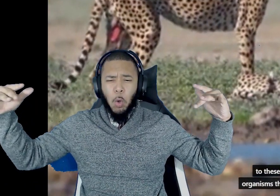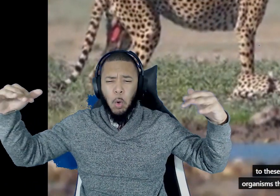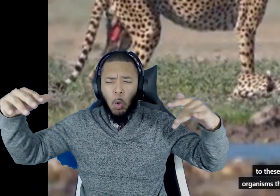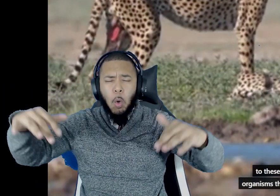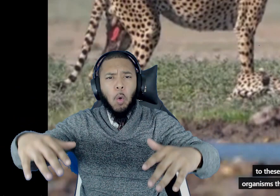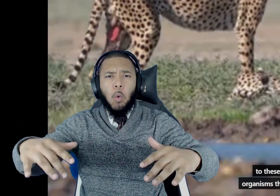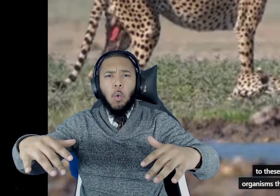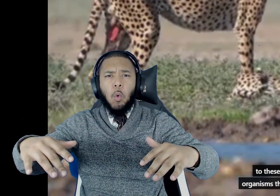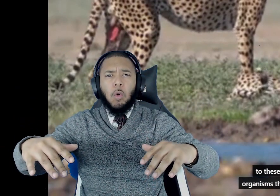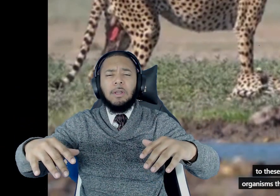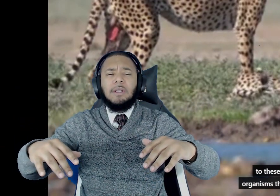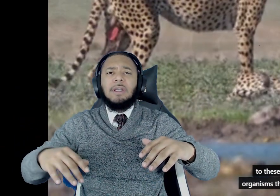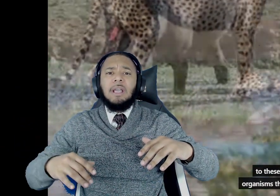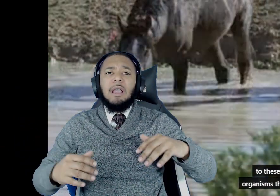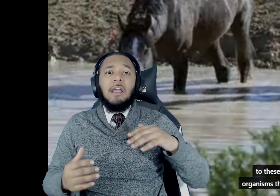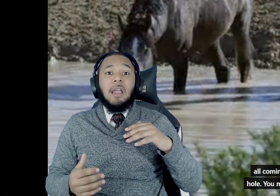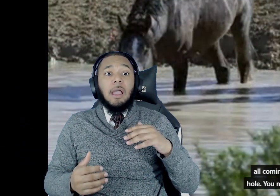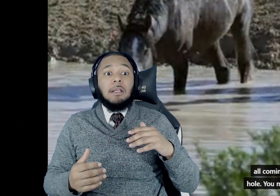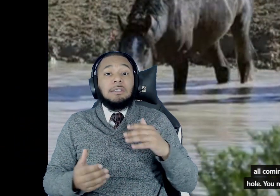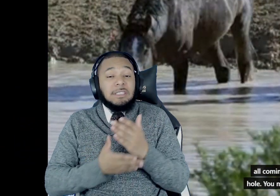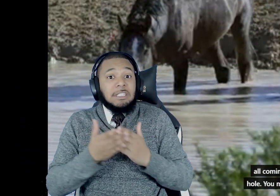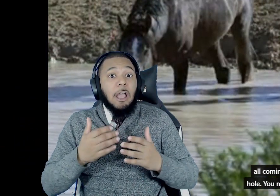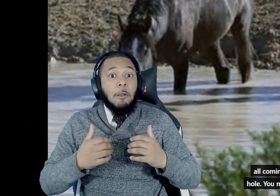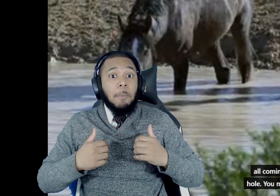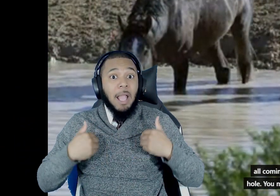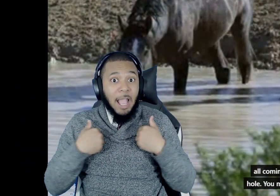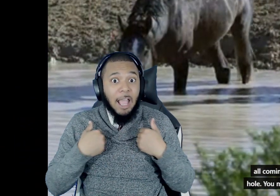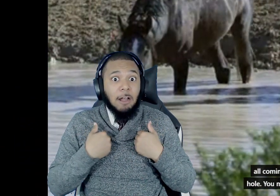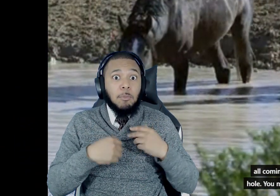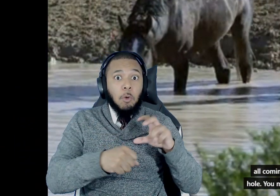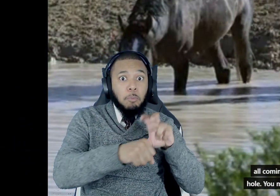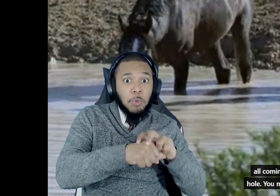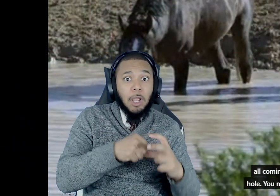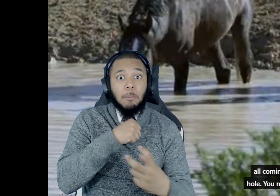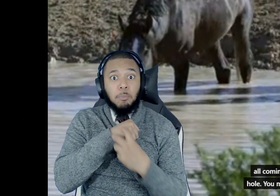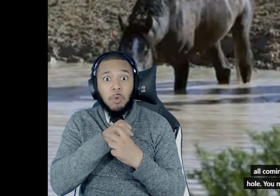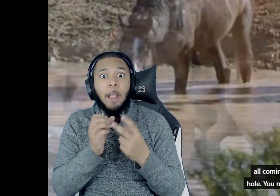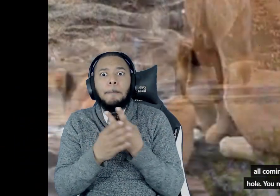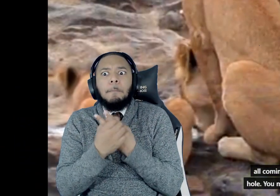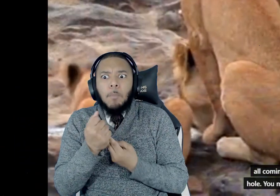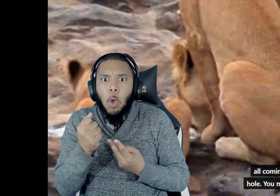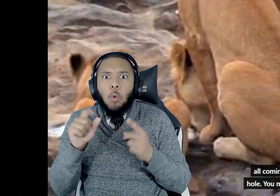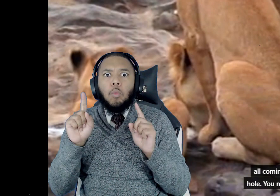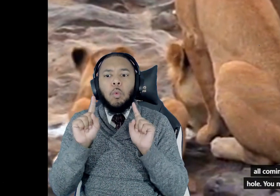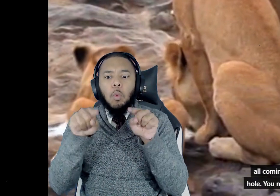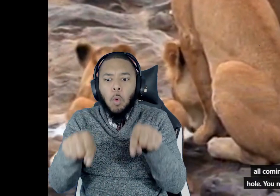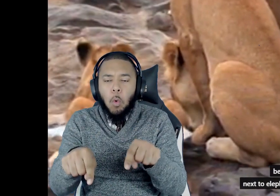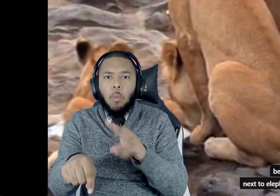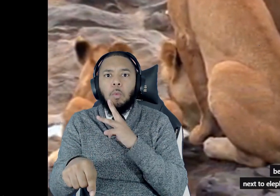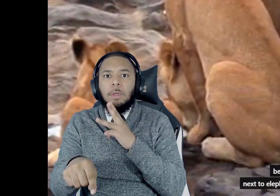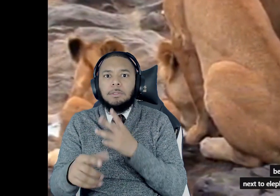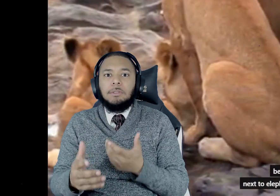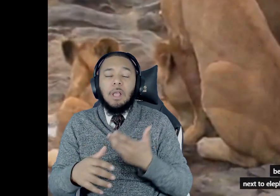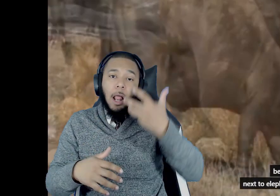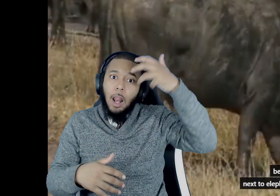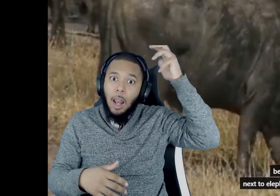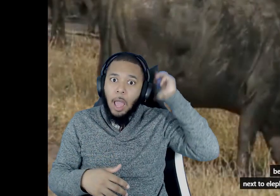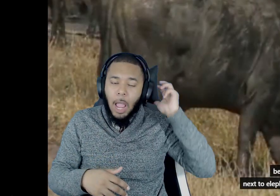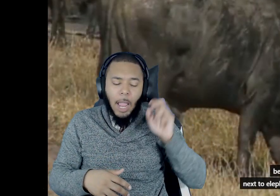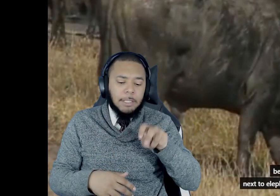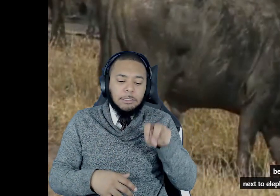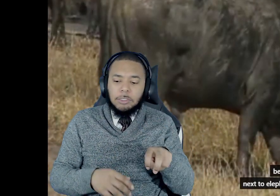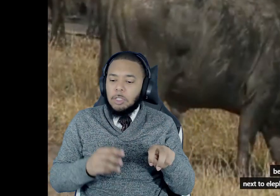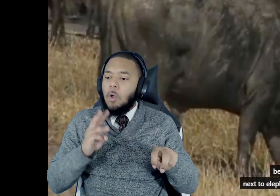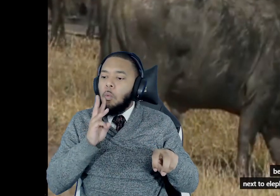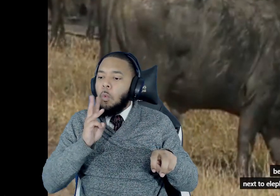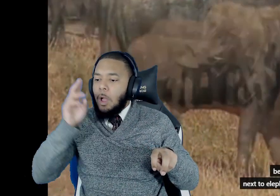organisms that may feed on one another all coming together at a watering hole. You may see lions drinking there beside,